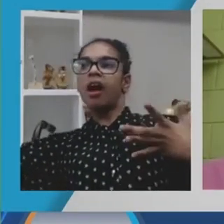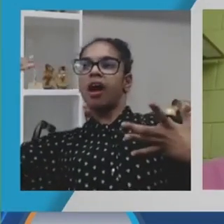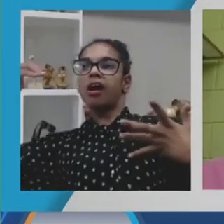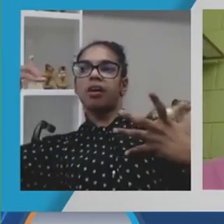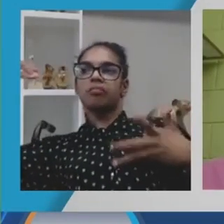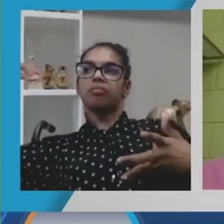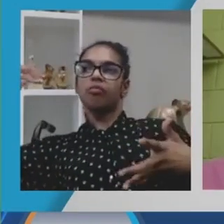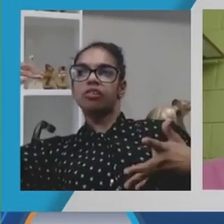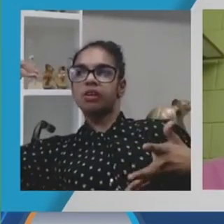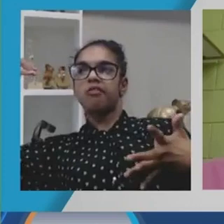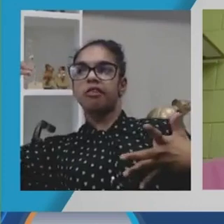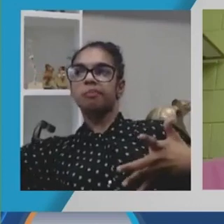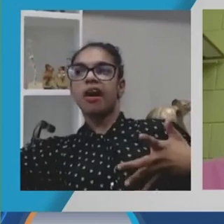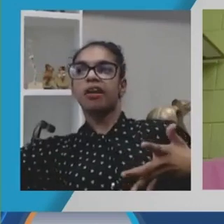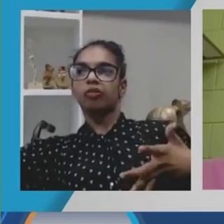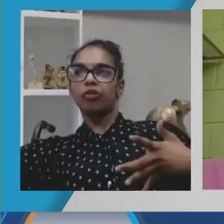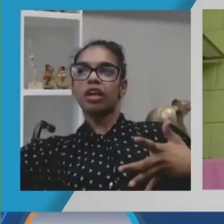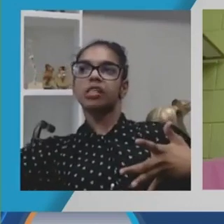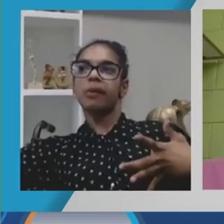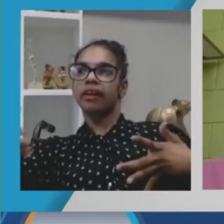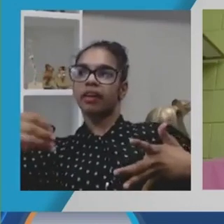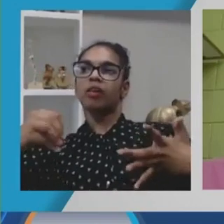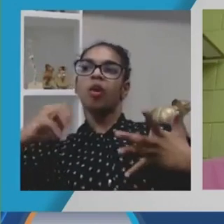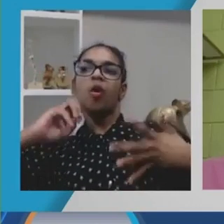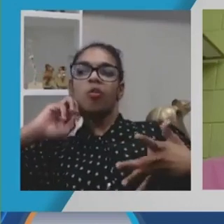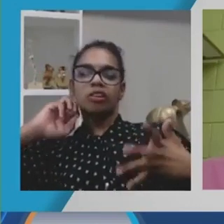right? What type of impact do you